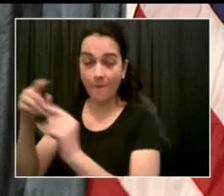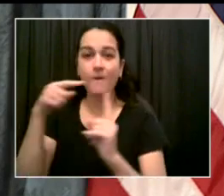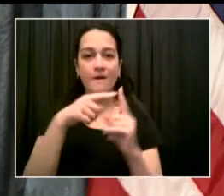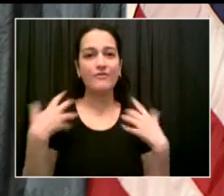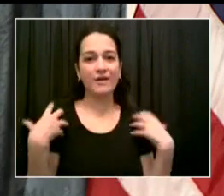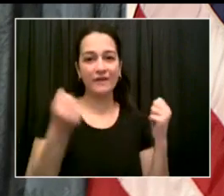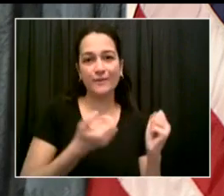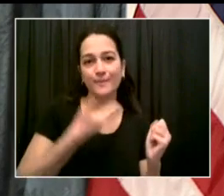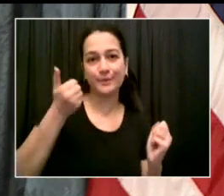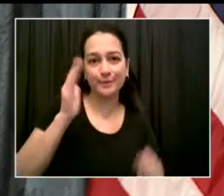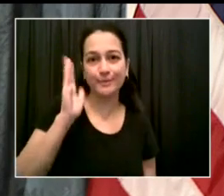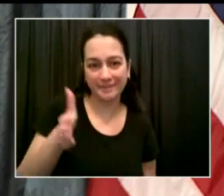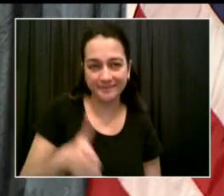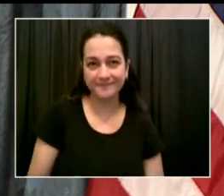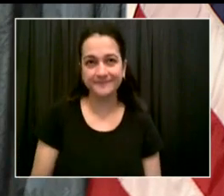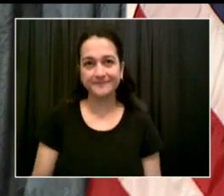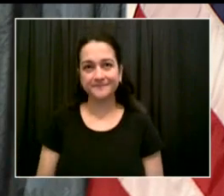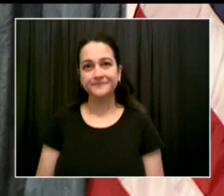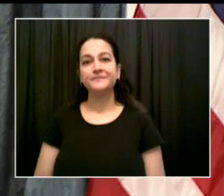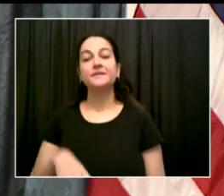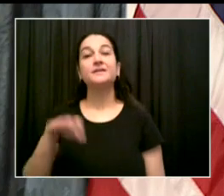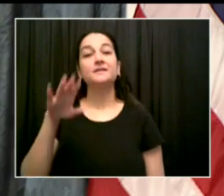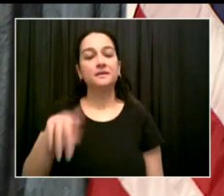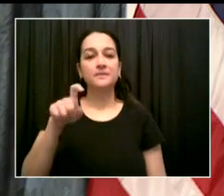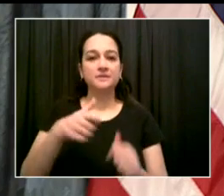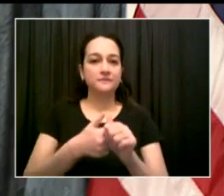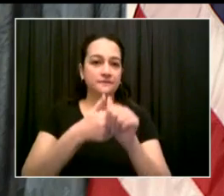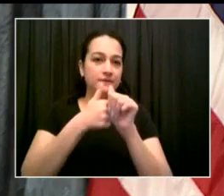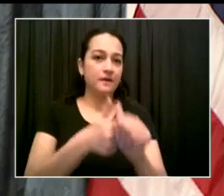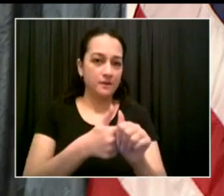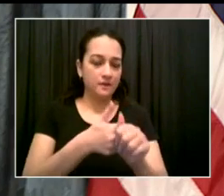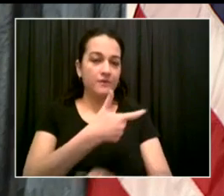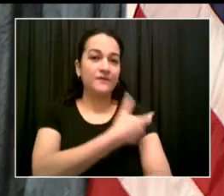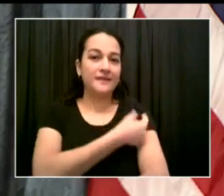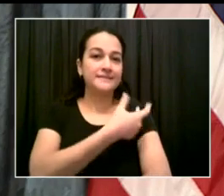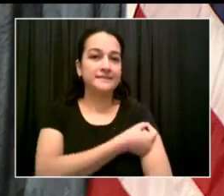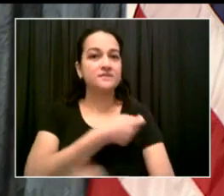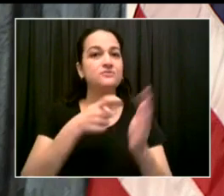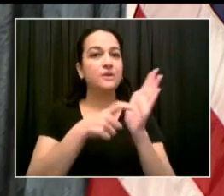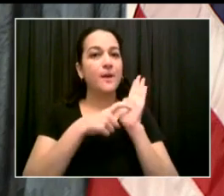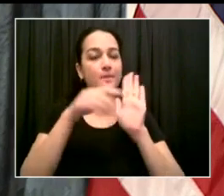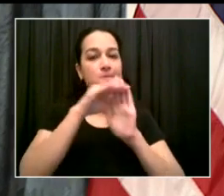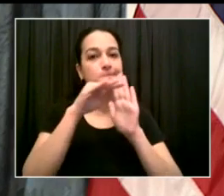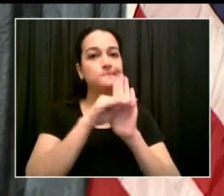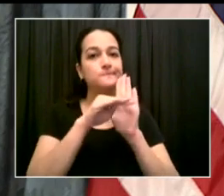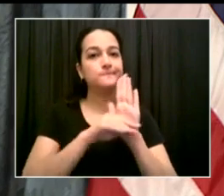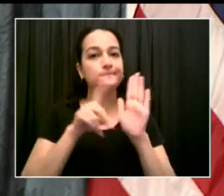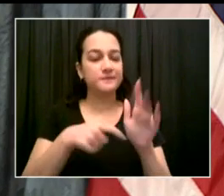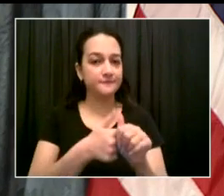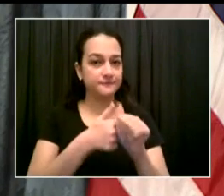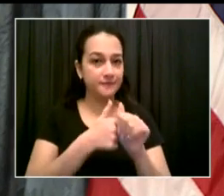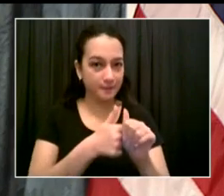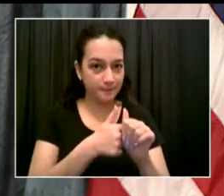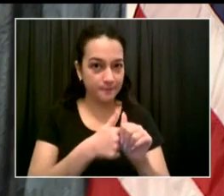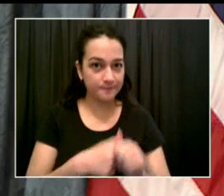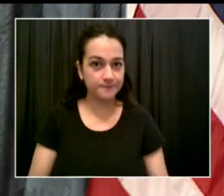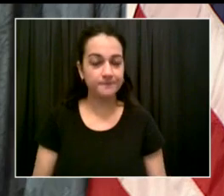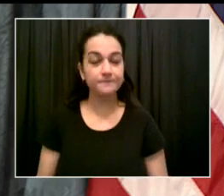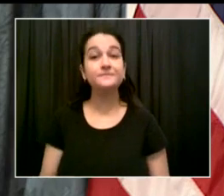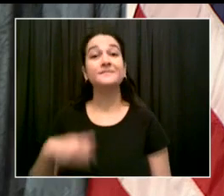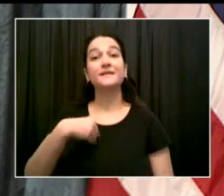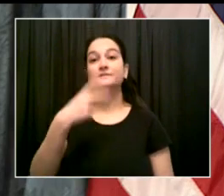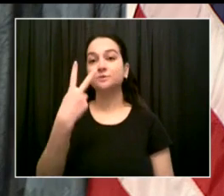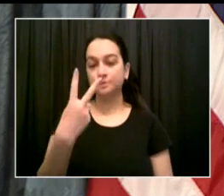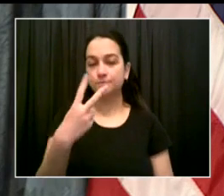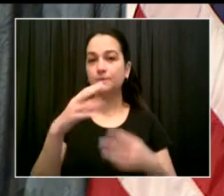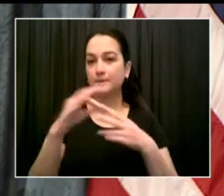vaccination or a negative test each week. So beginning August 2nd, proof of vaccination or a negative test